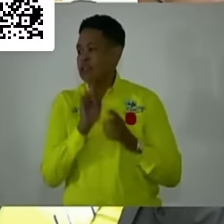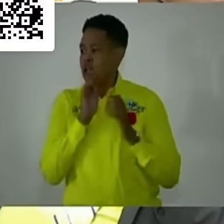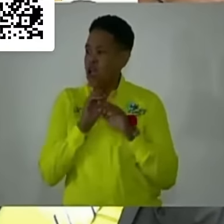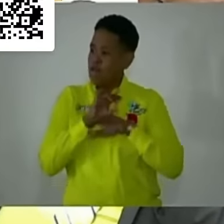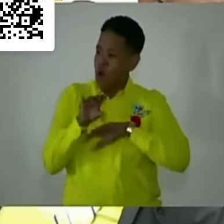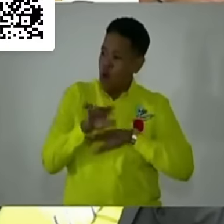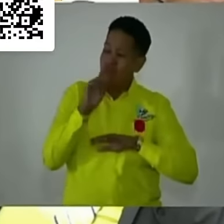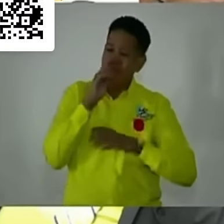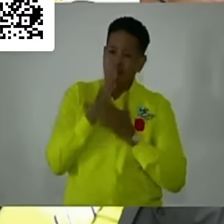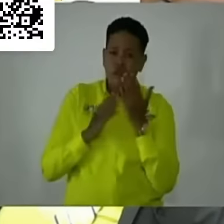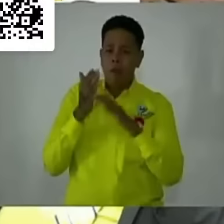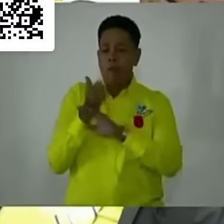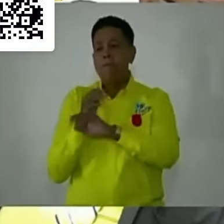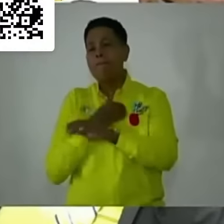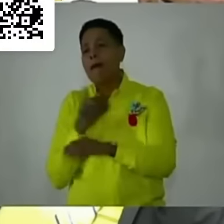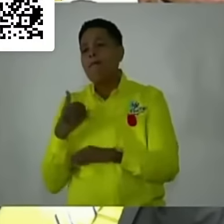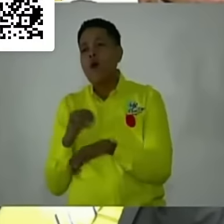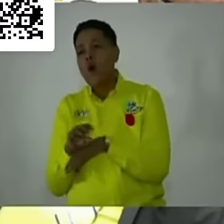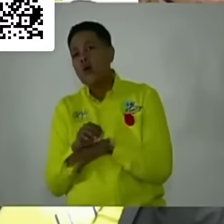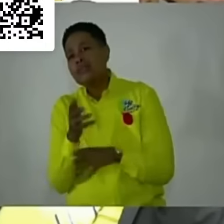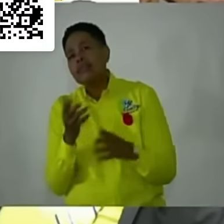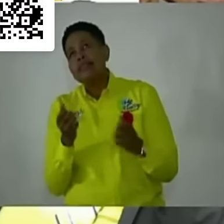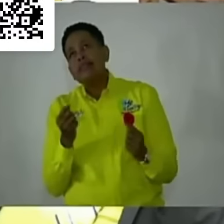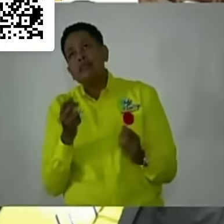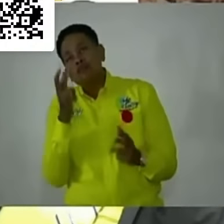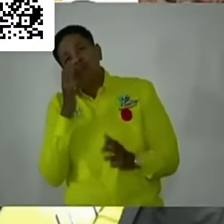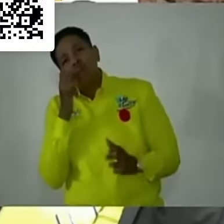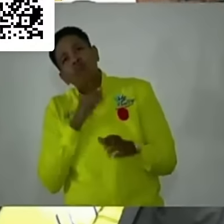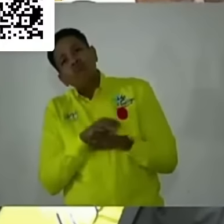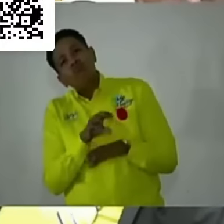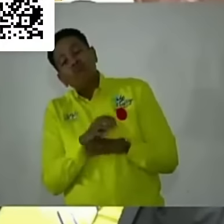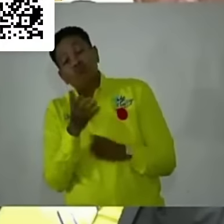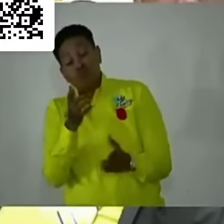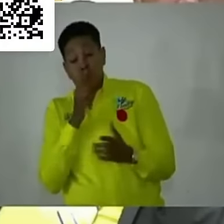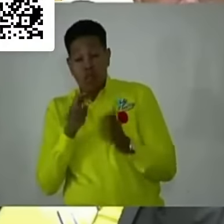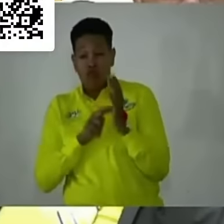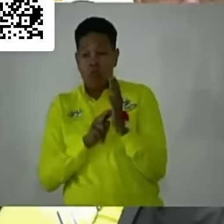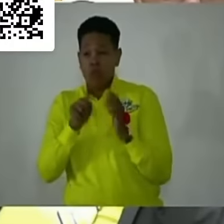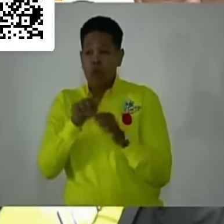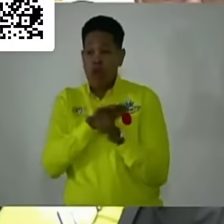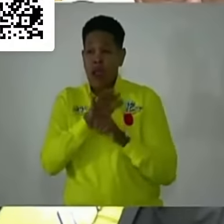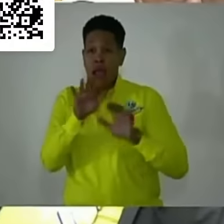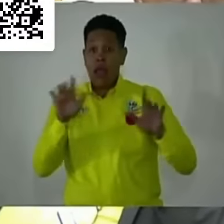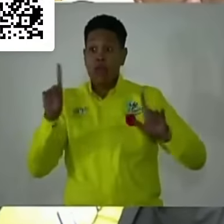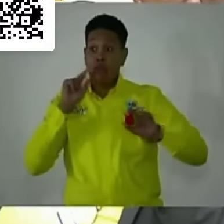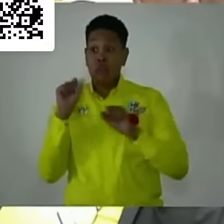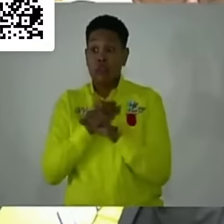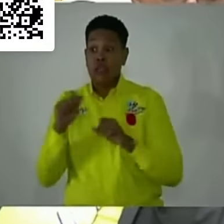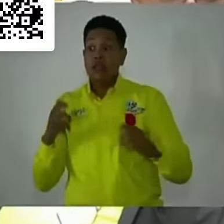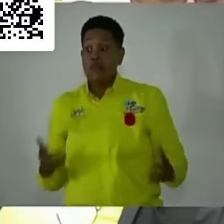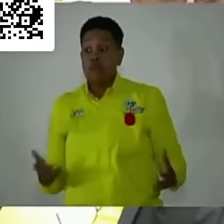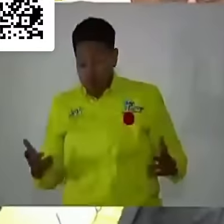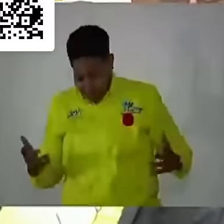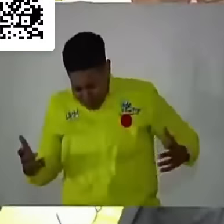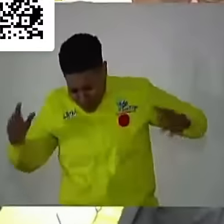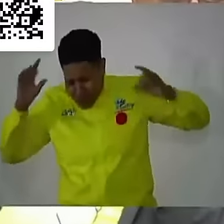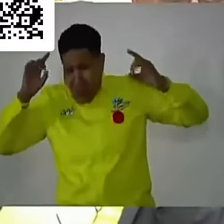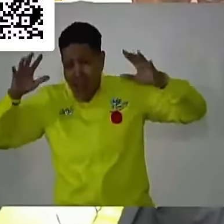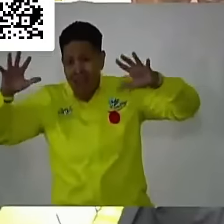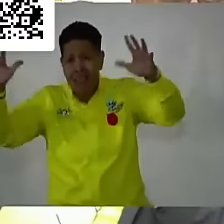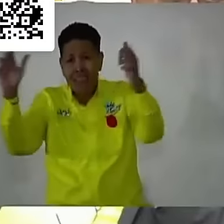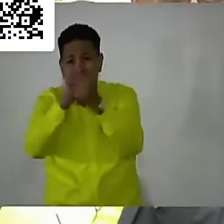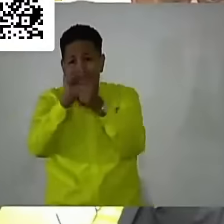some of these members? Because as a representative from one of the areas that was devastated,